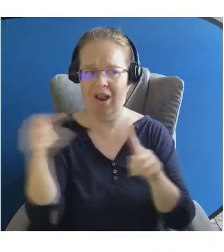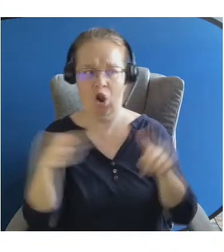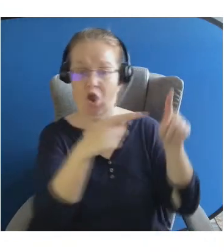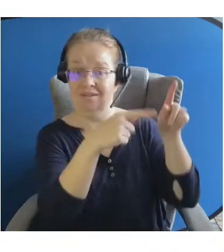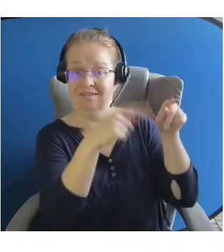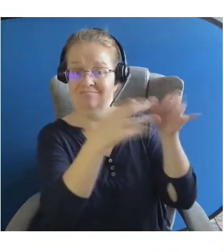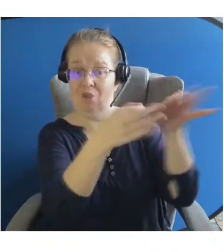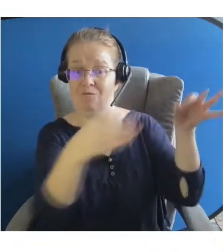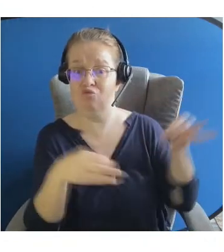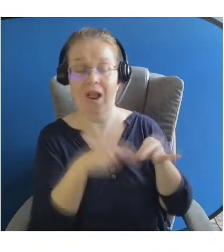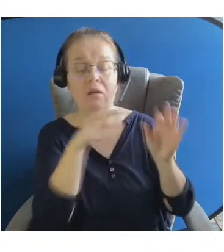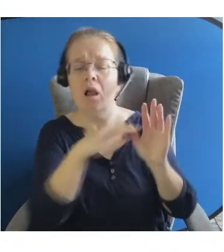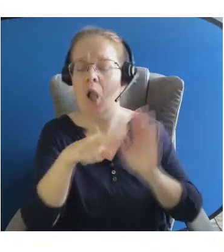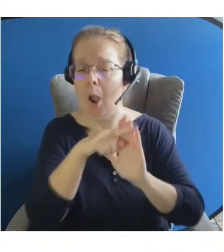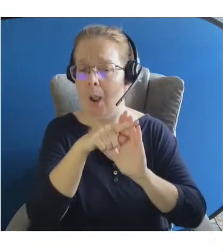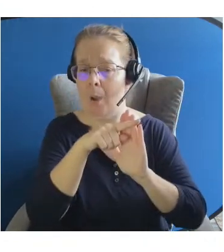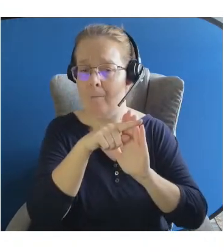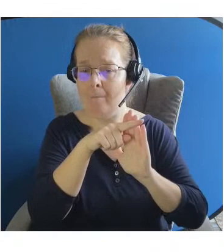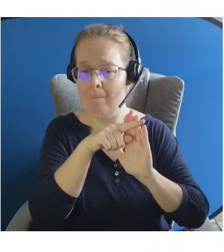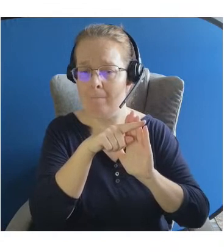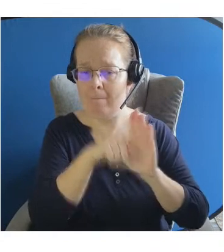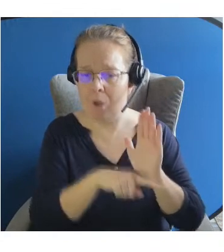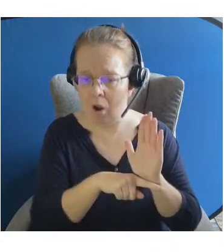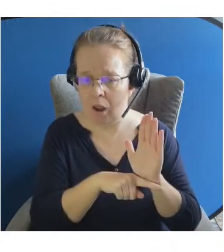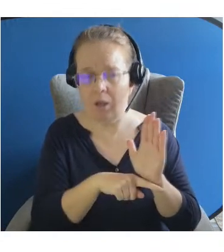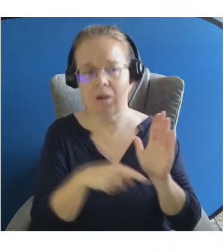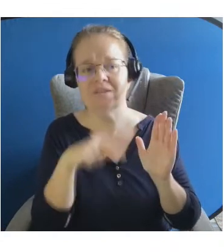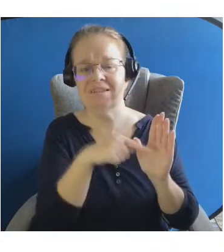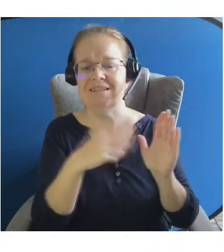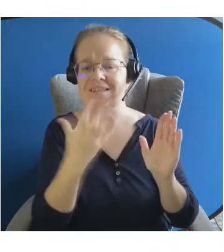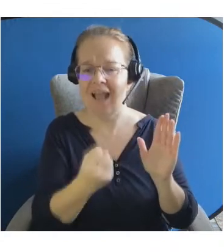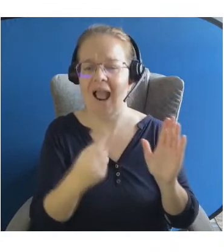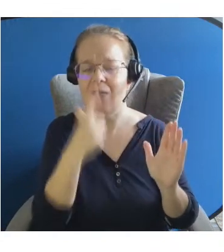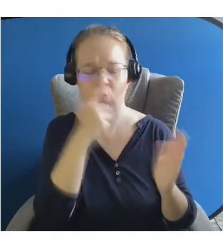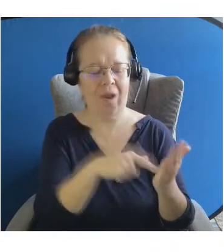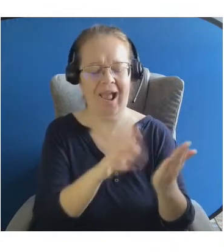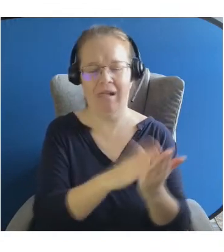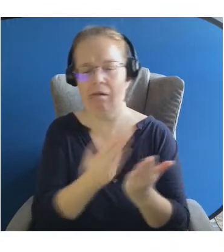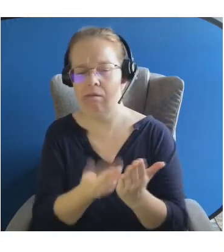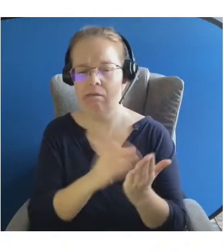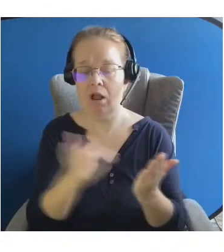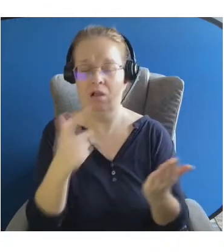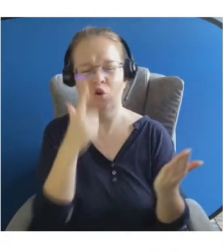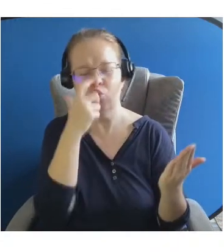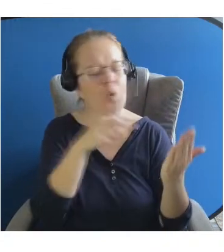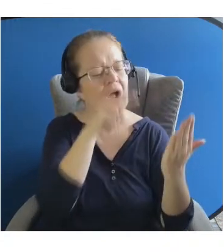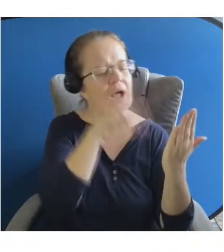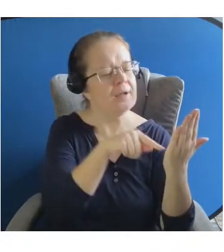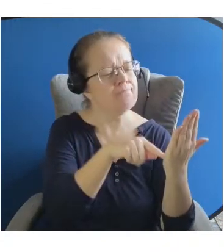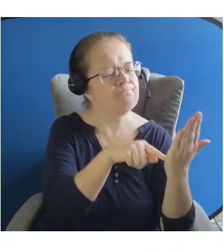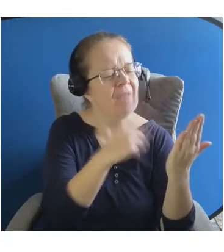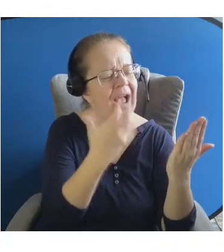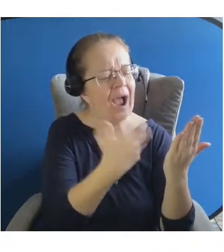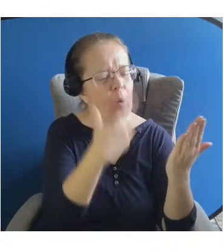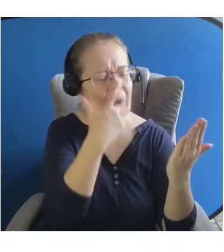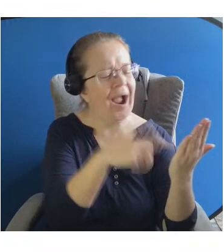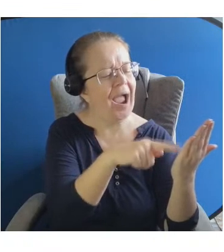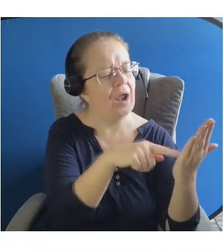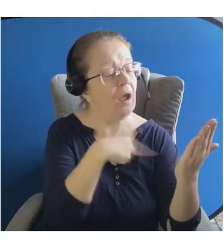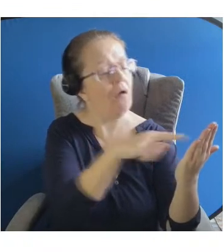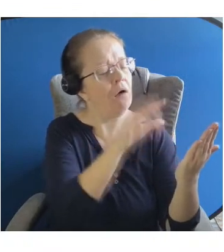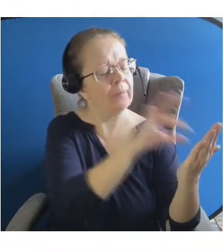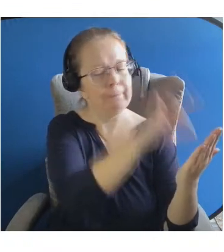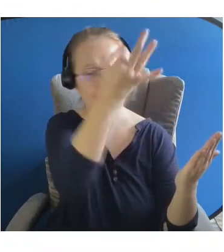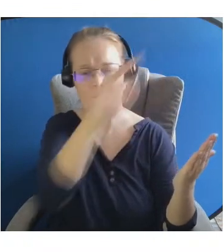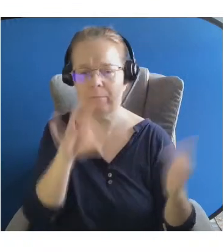policies are open to being interpreted and implemented. This is the time to get in and see if there's anything we can do to affect the way that that's done. There's lots